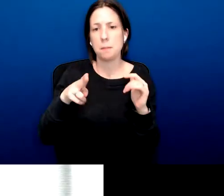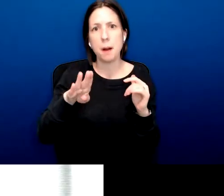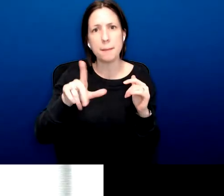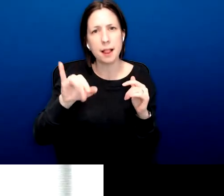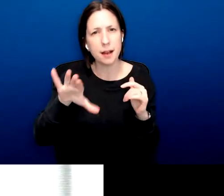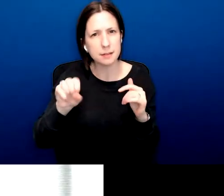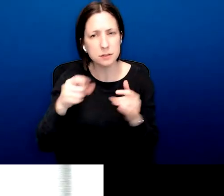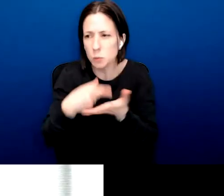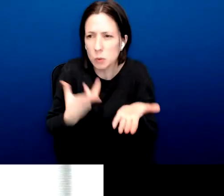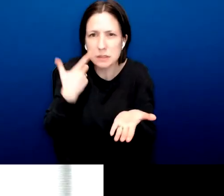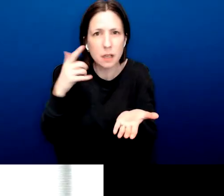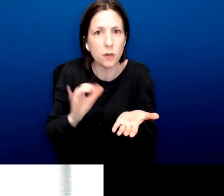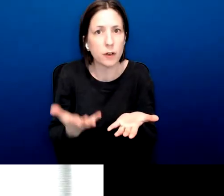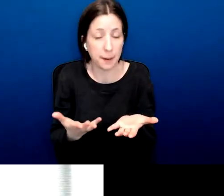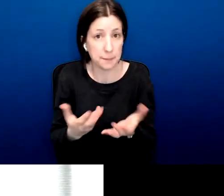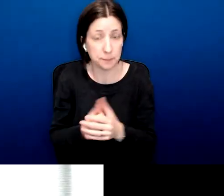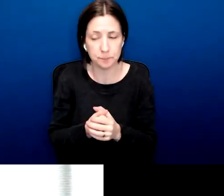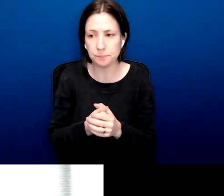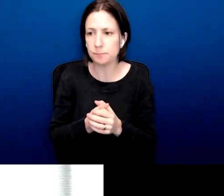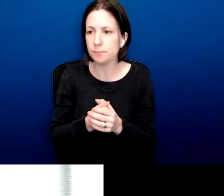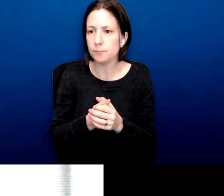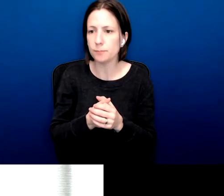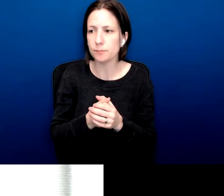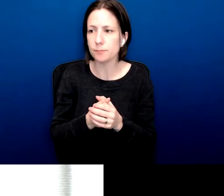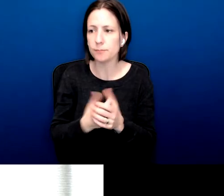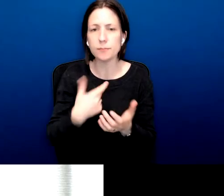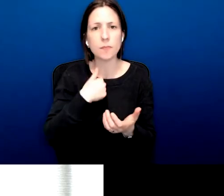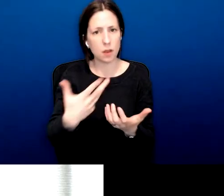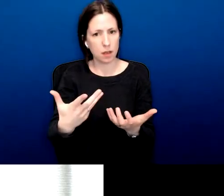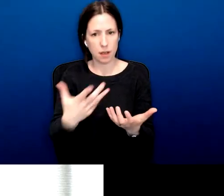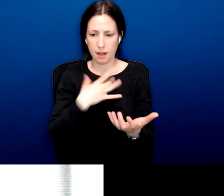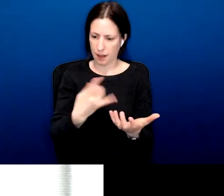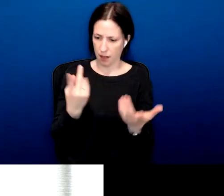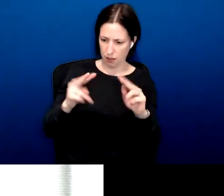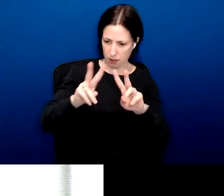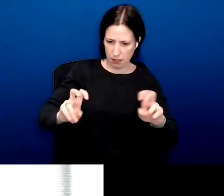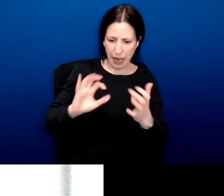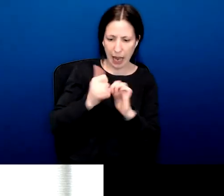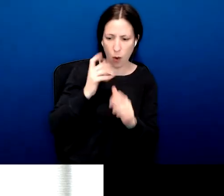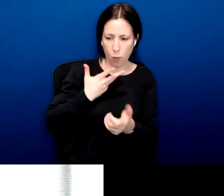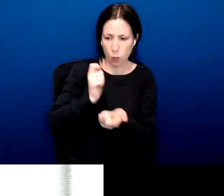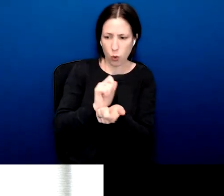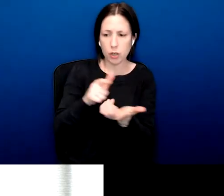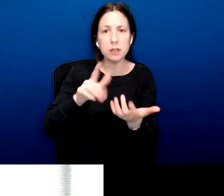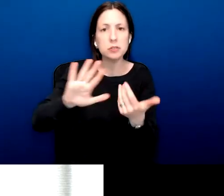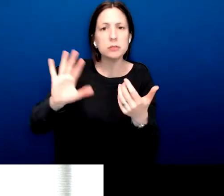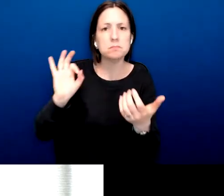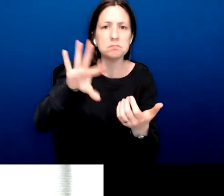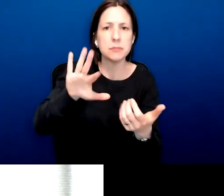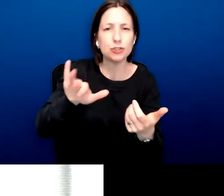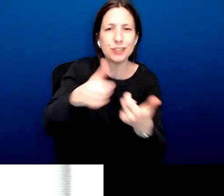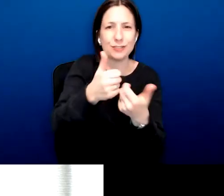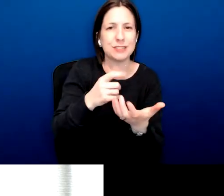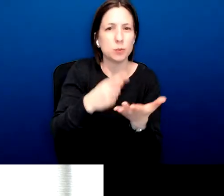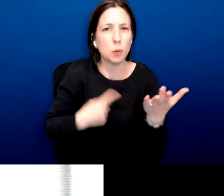it kind of comes down to how I like to think, how our work challenges the way we think about technology access and really the methods that